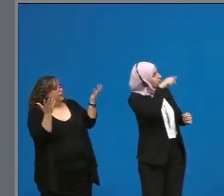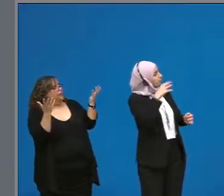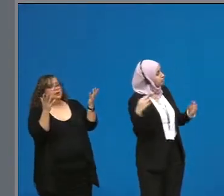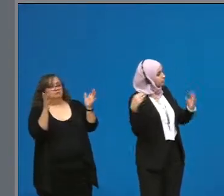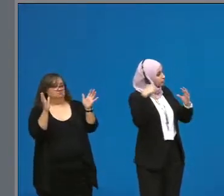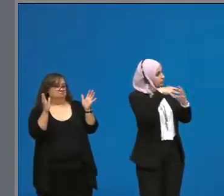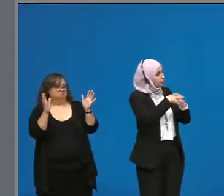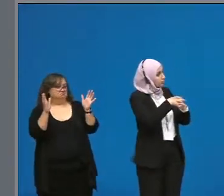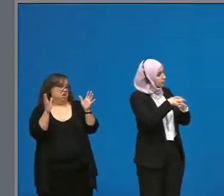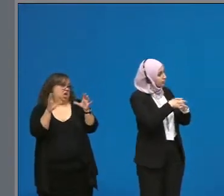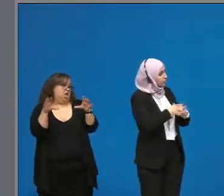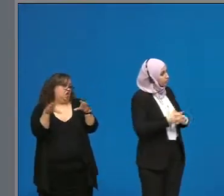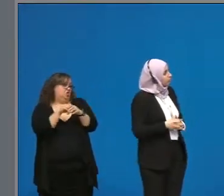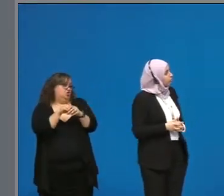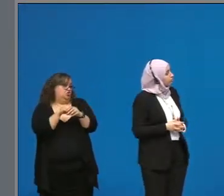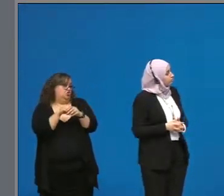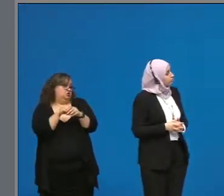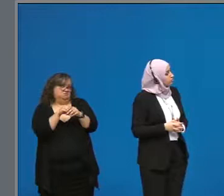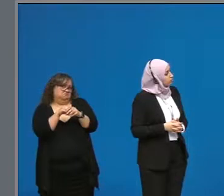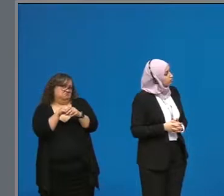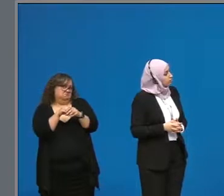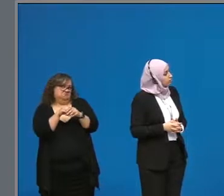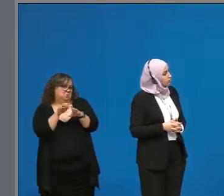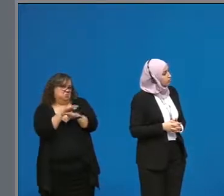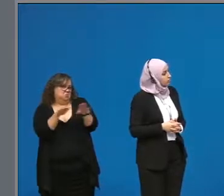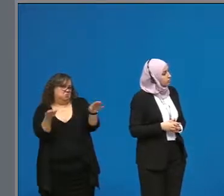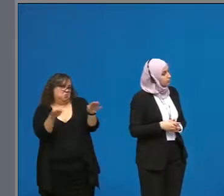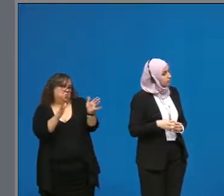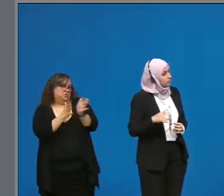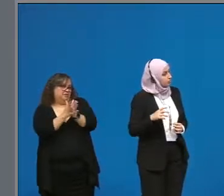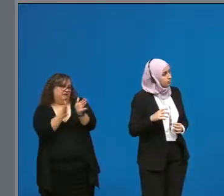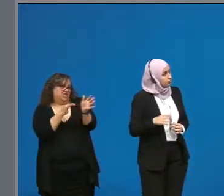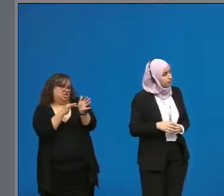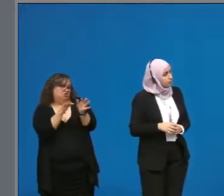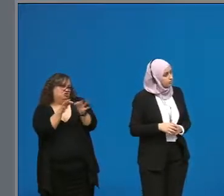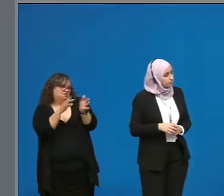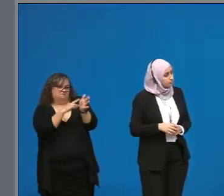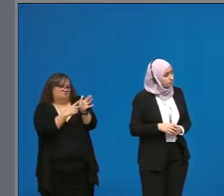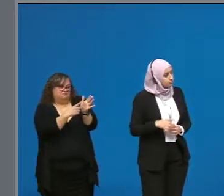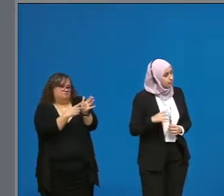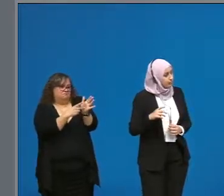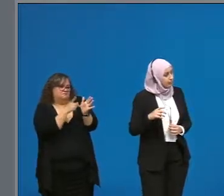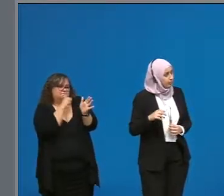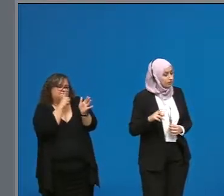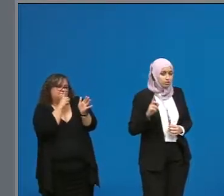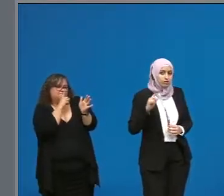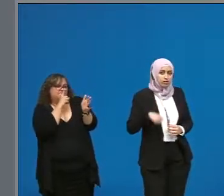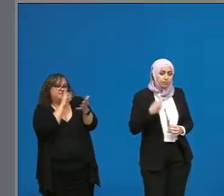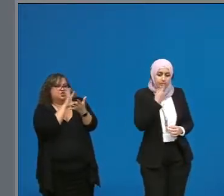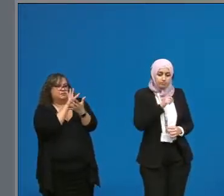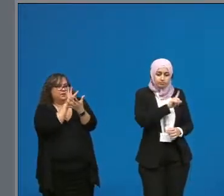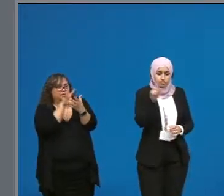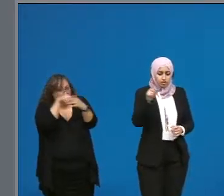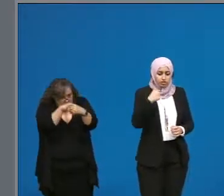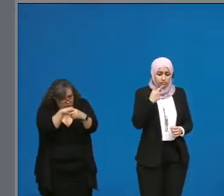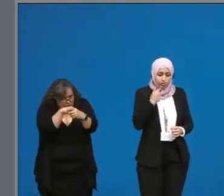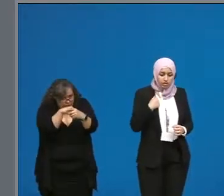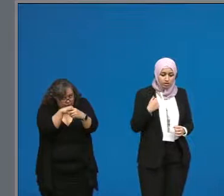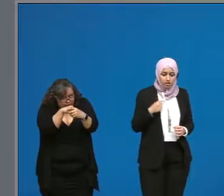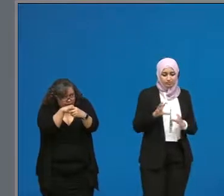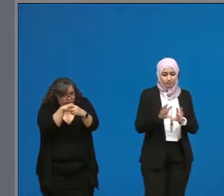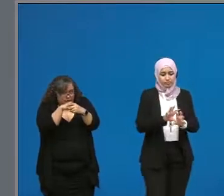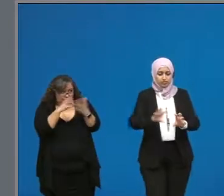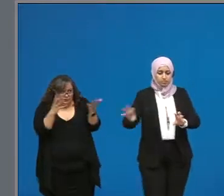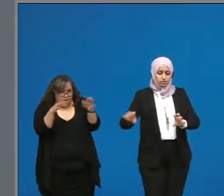there should be no line between those with individual identified needs and those with what we used